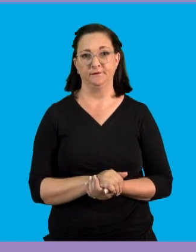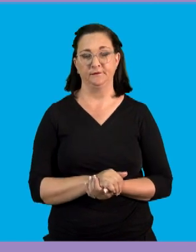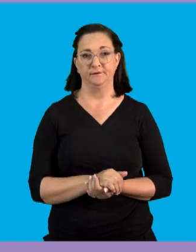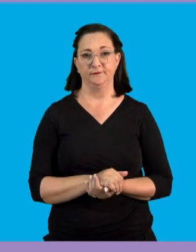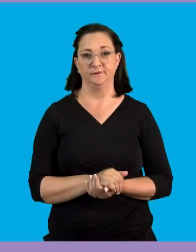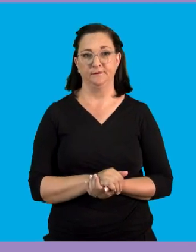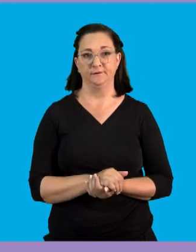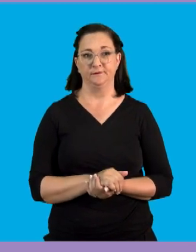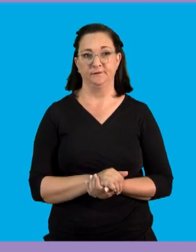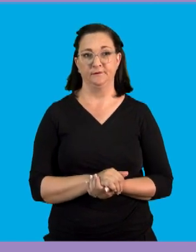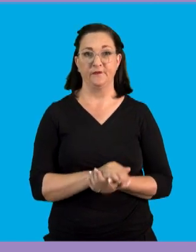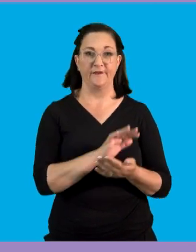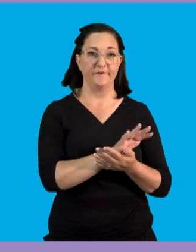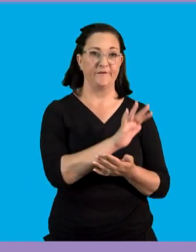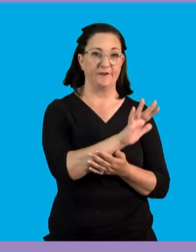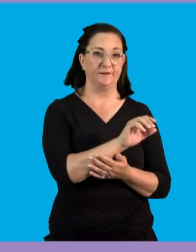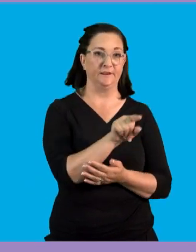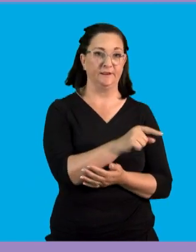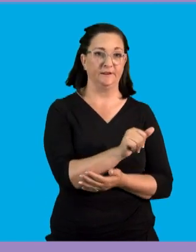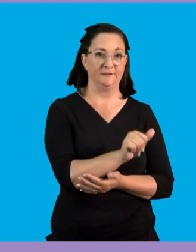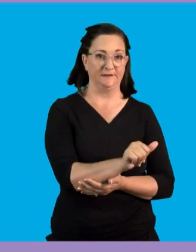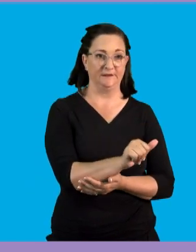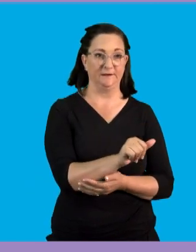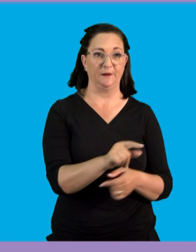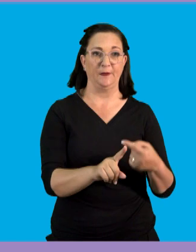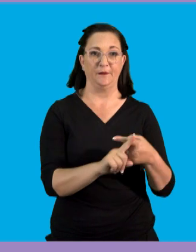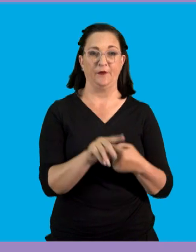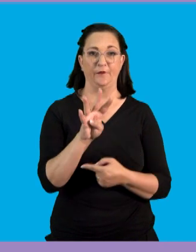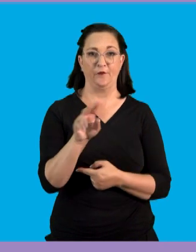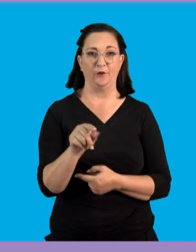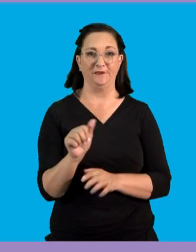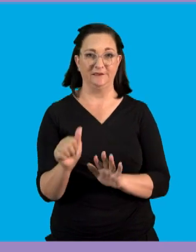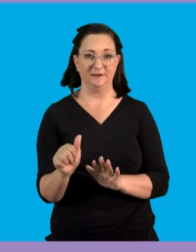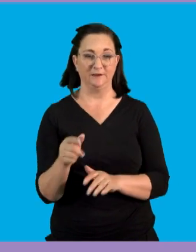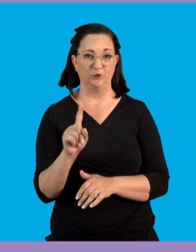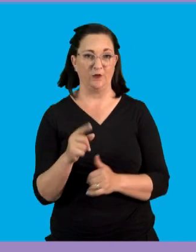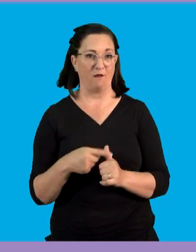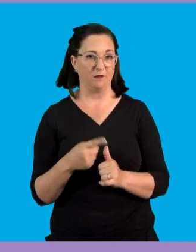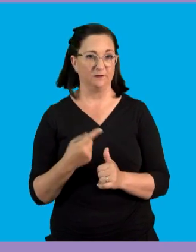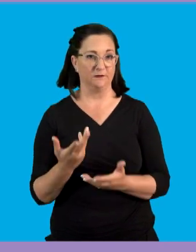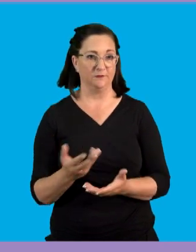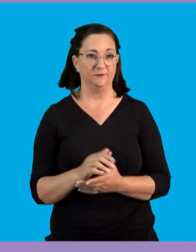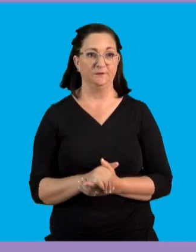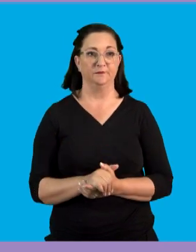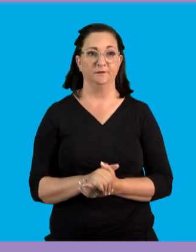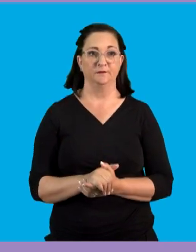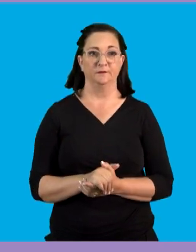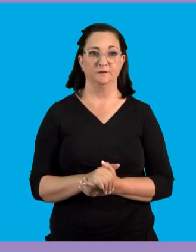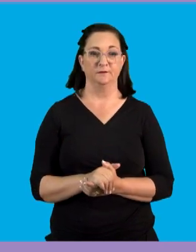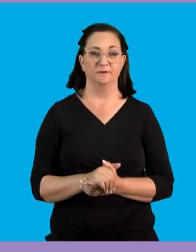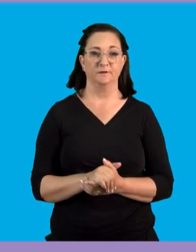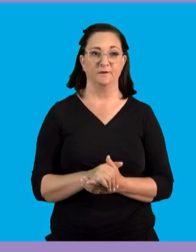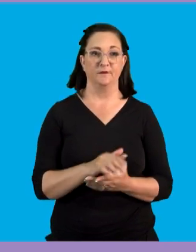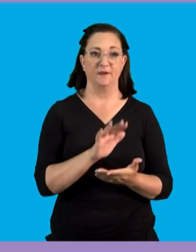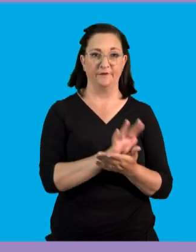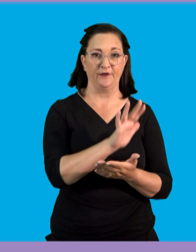5/2. So what is 15/6 plus 4/6? We are